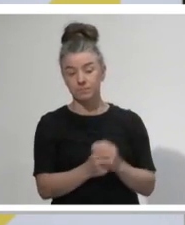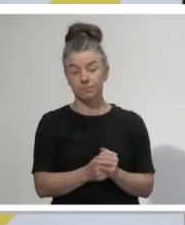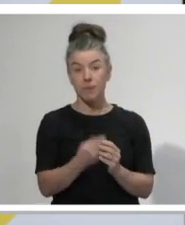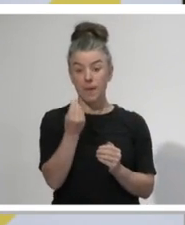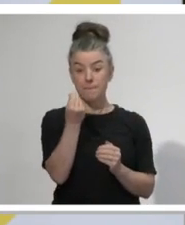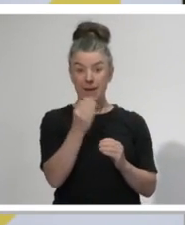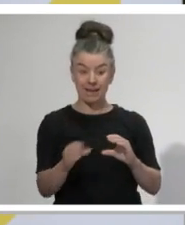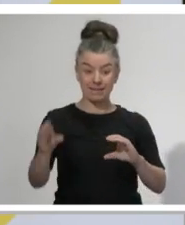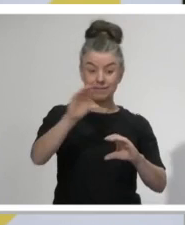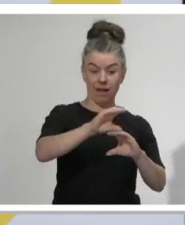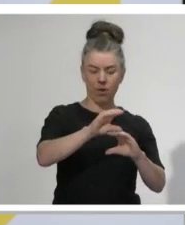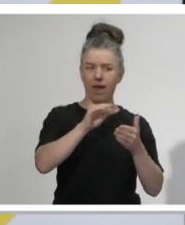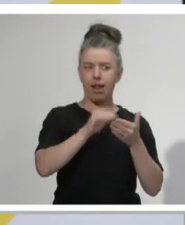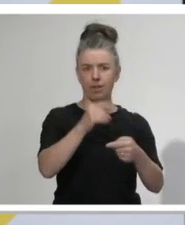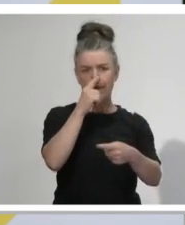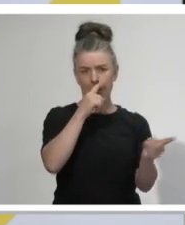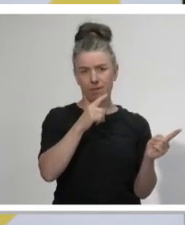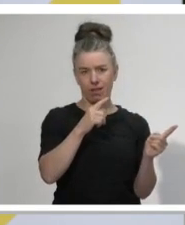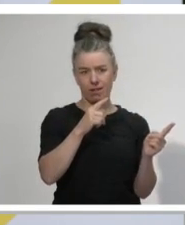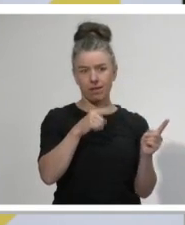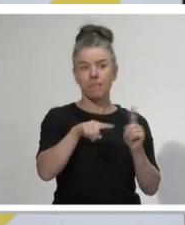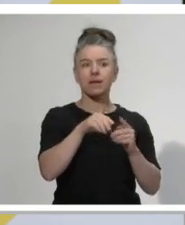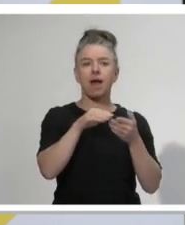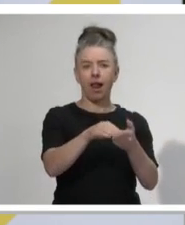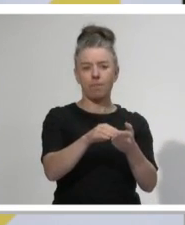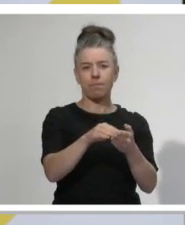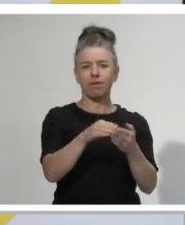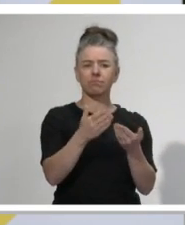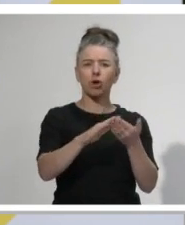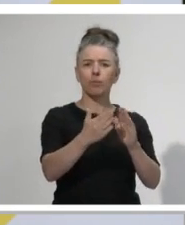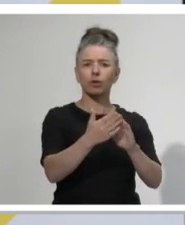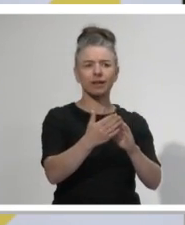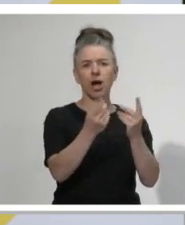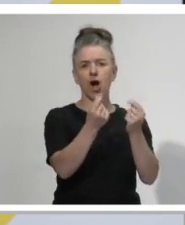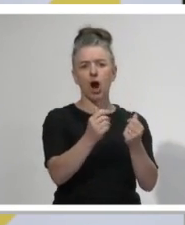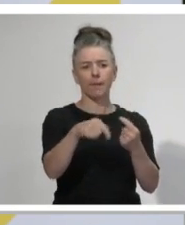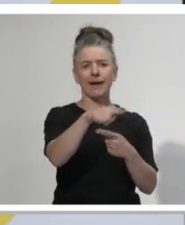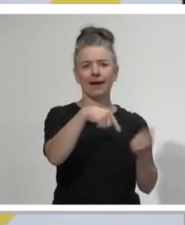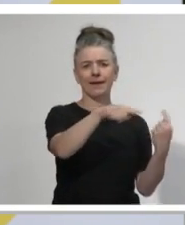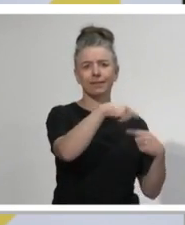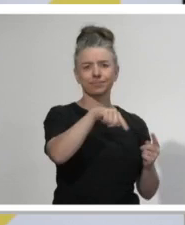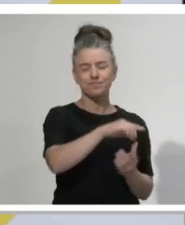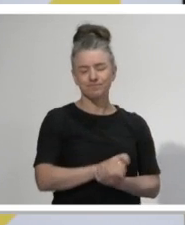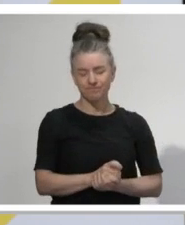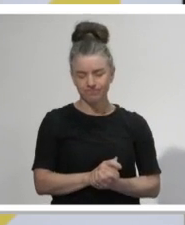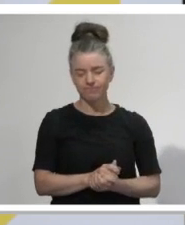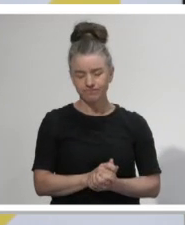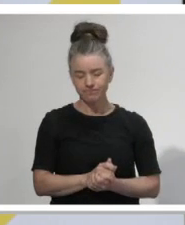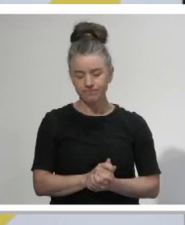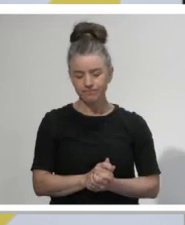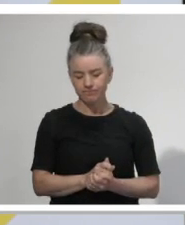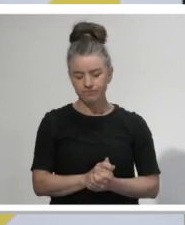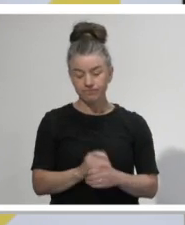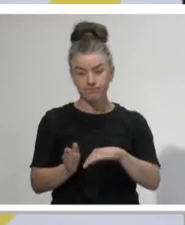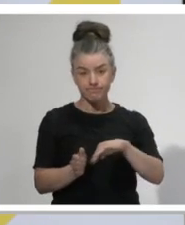will provide an immediate stimulus to local economies across the country as we are rebooting the economy. Today,